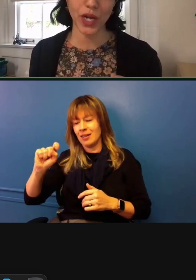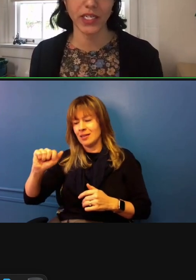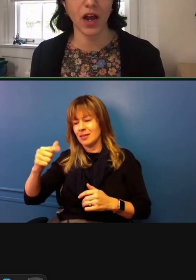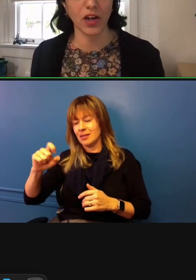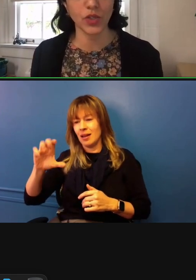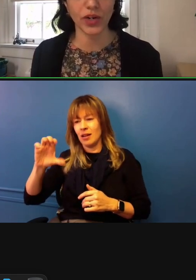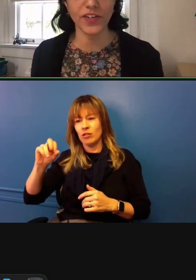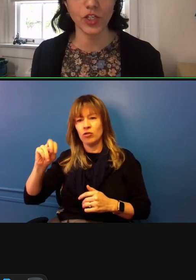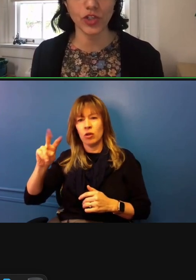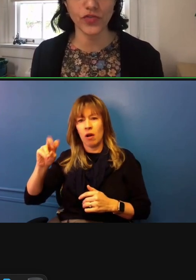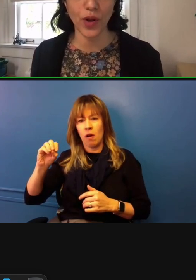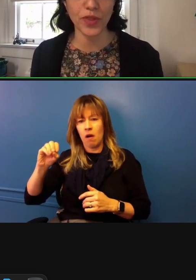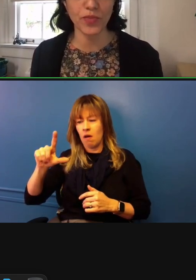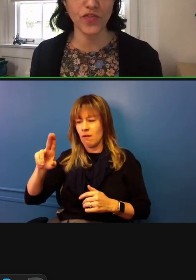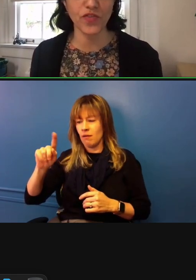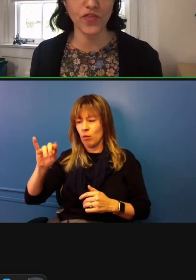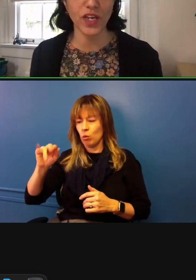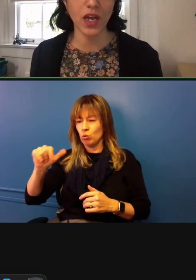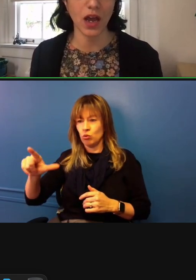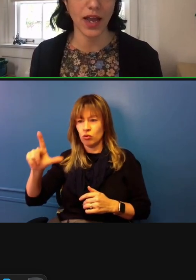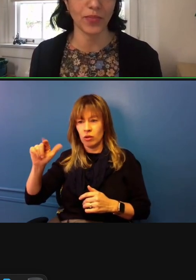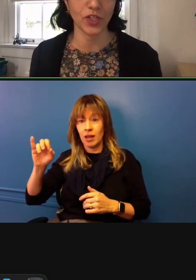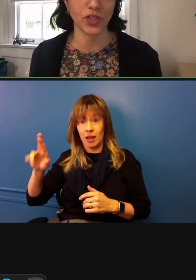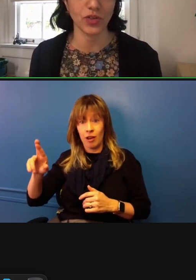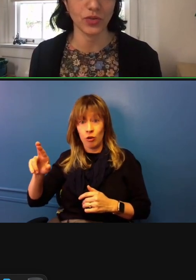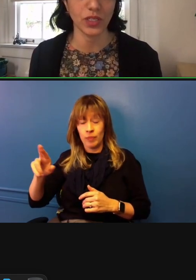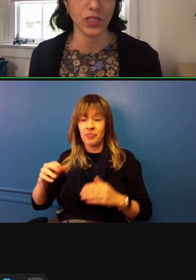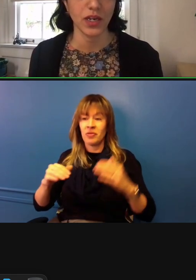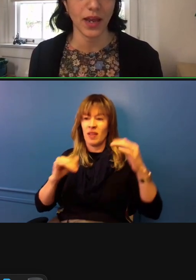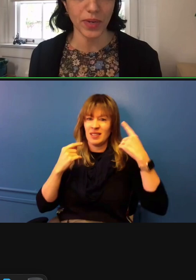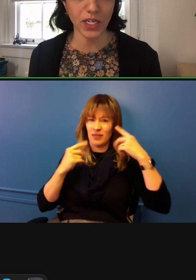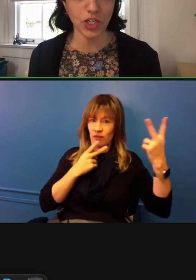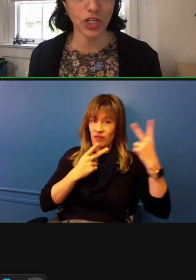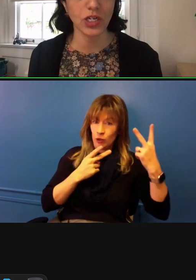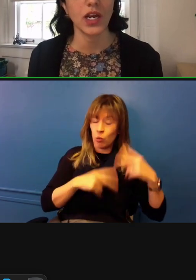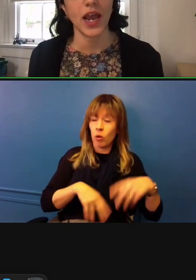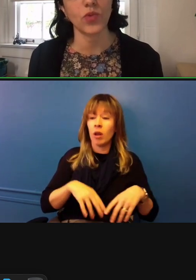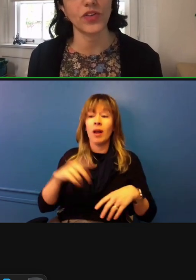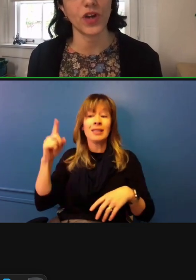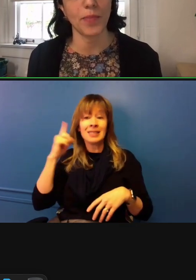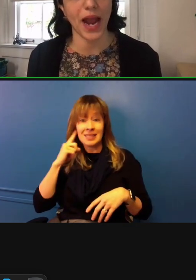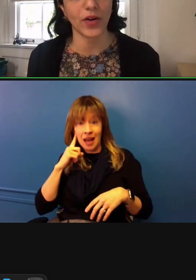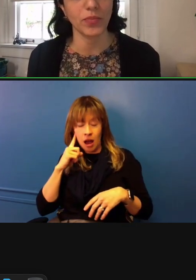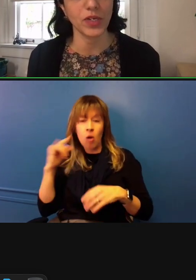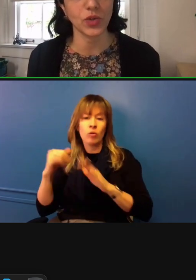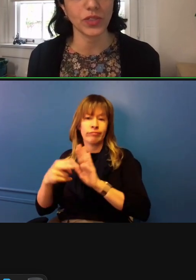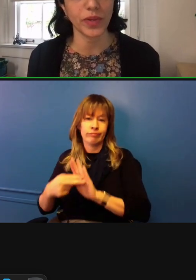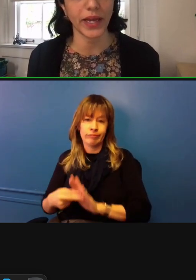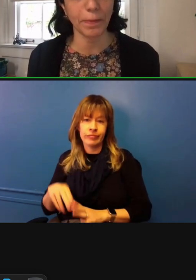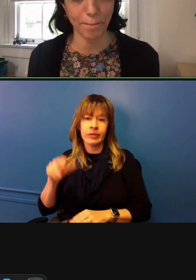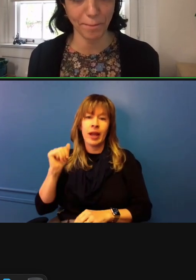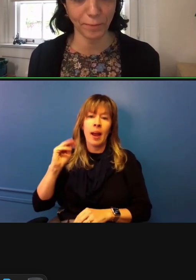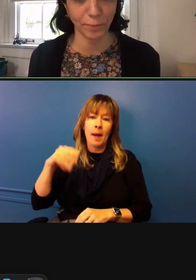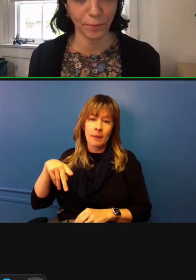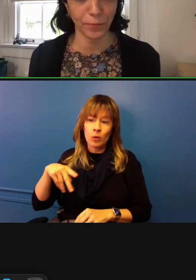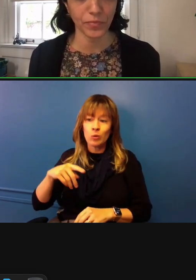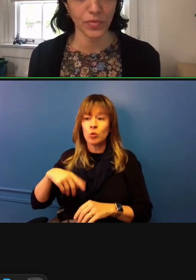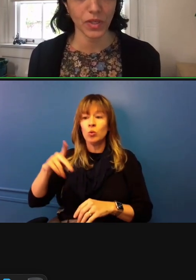We also extracted auditory features from the movie, amplitude and pitch, and whether or not background music was playing.